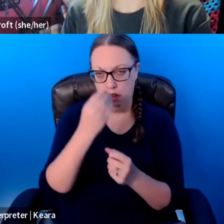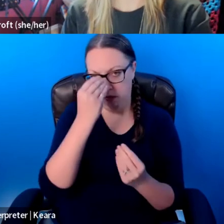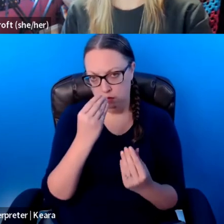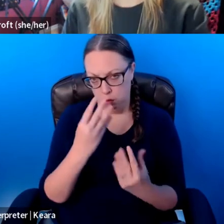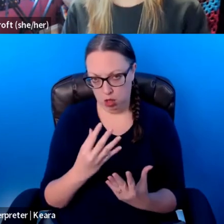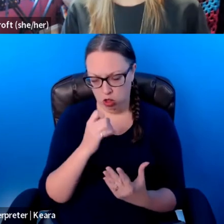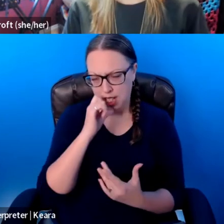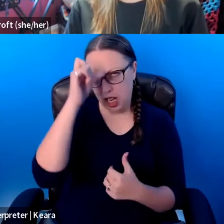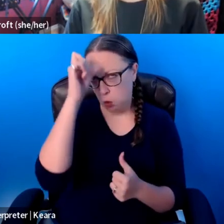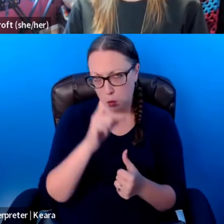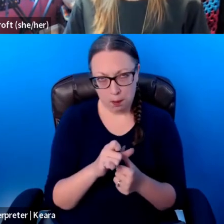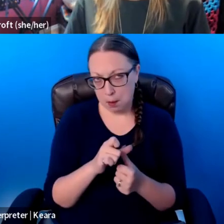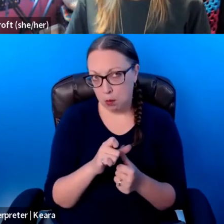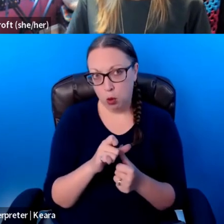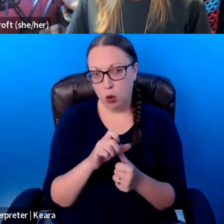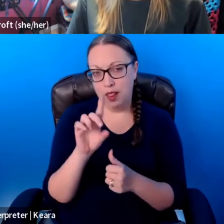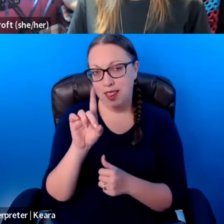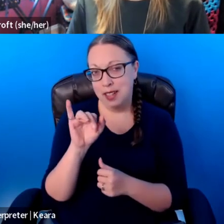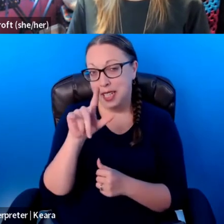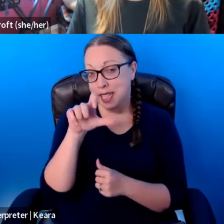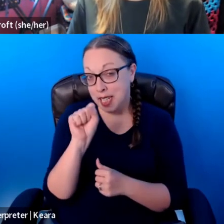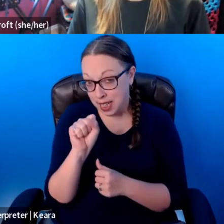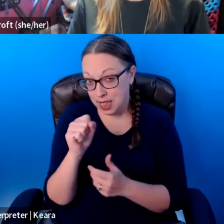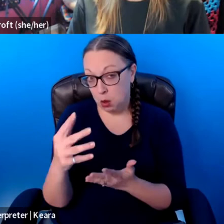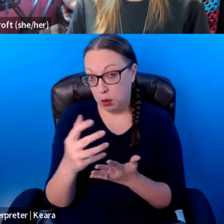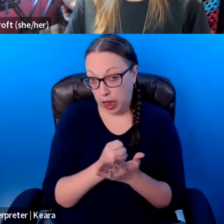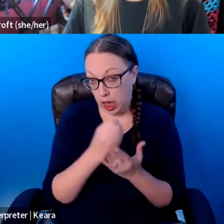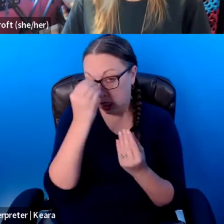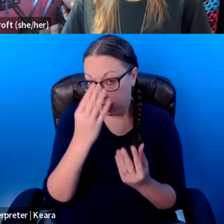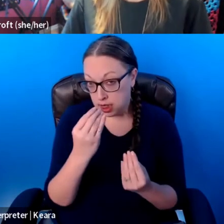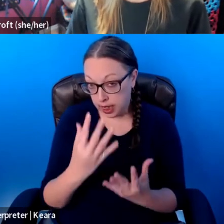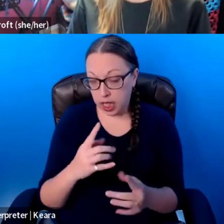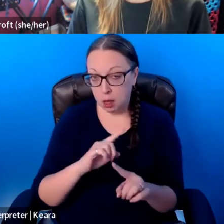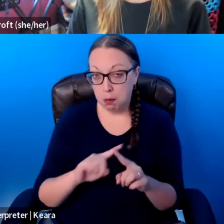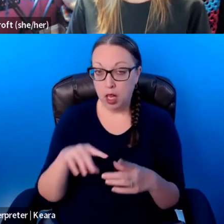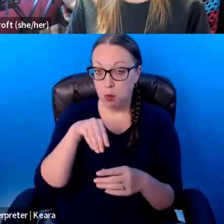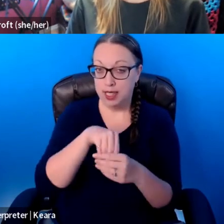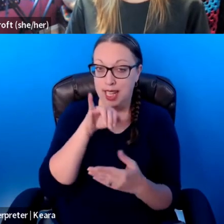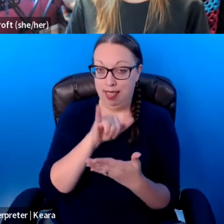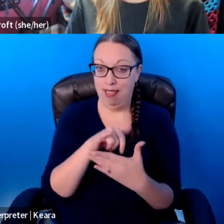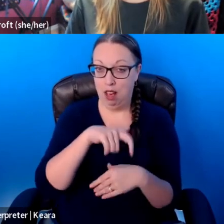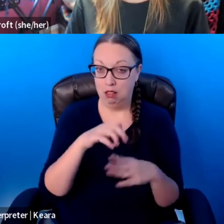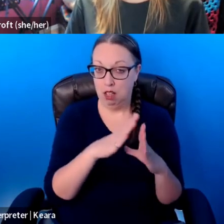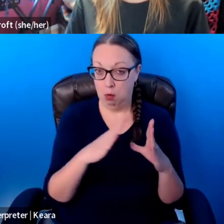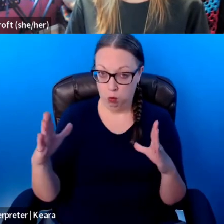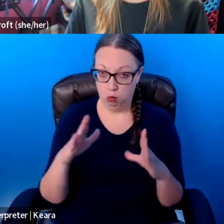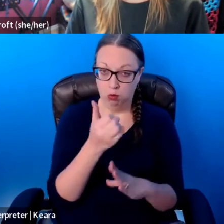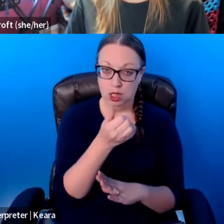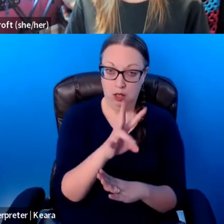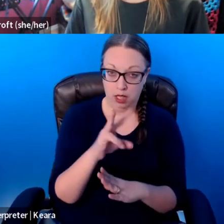the top of my head the dates of data collection, but it spans that time. And I know